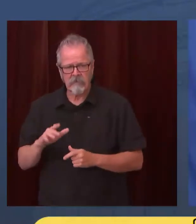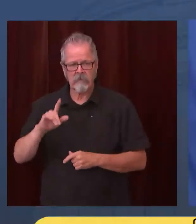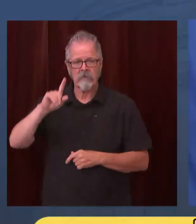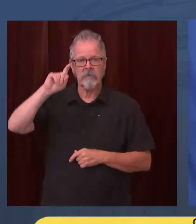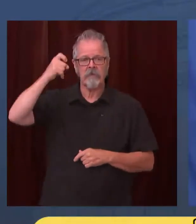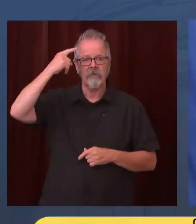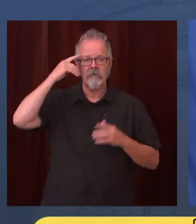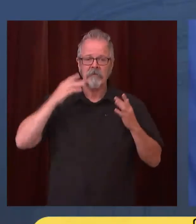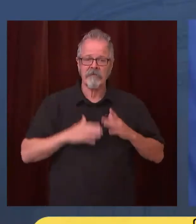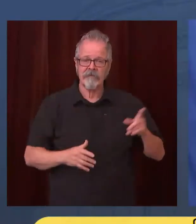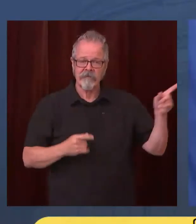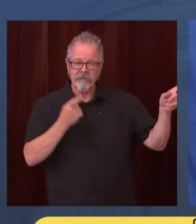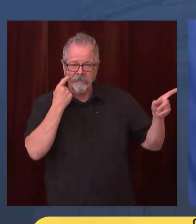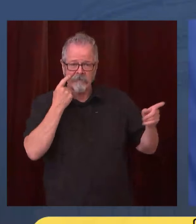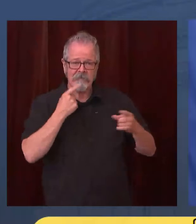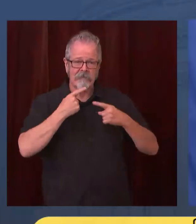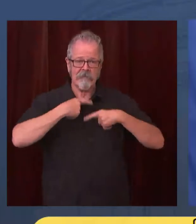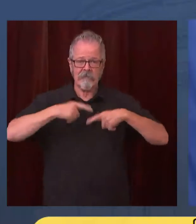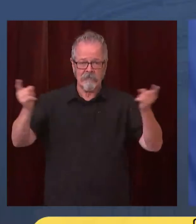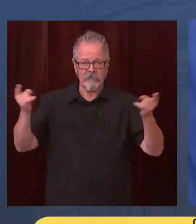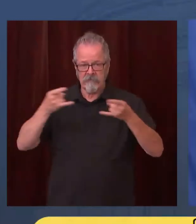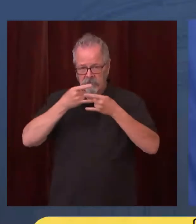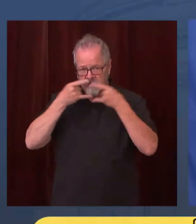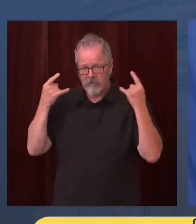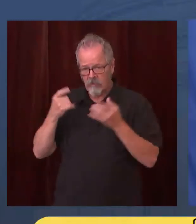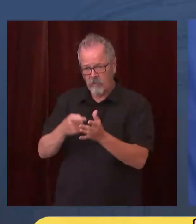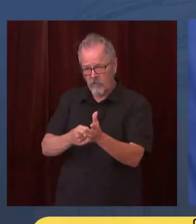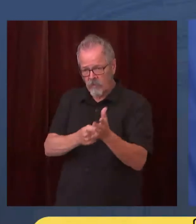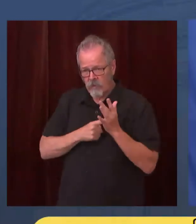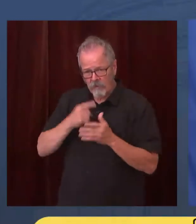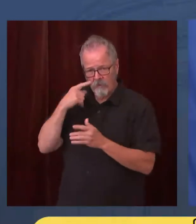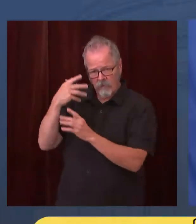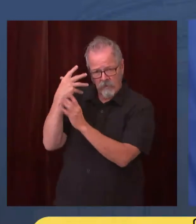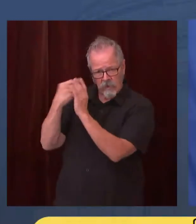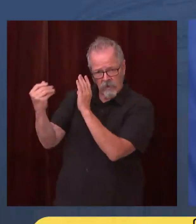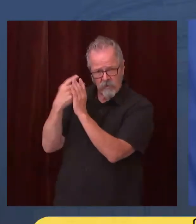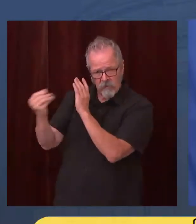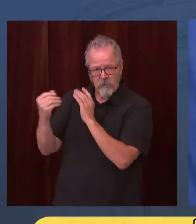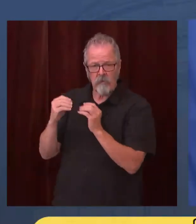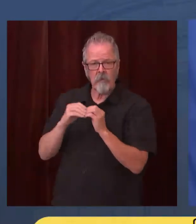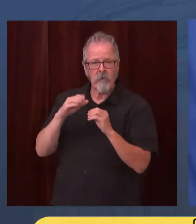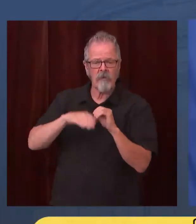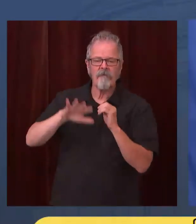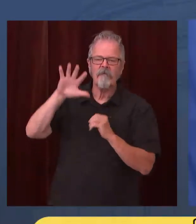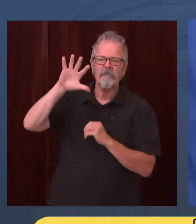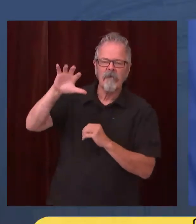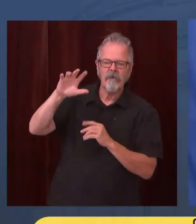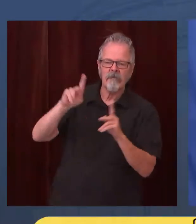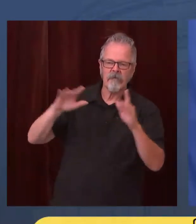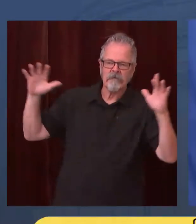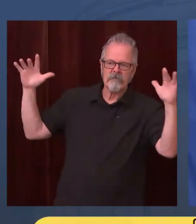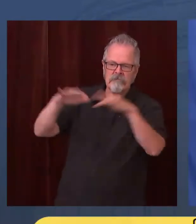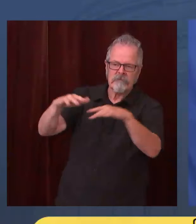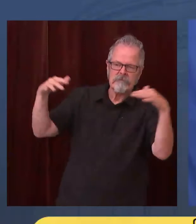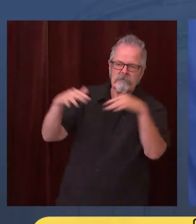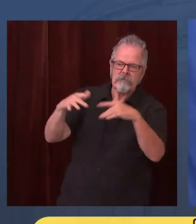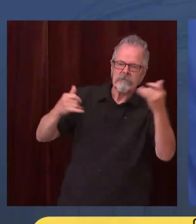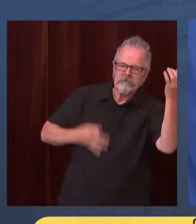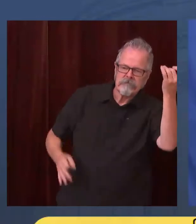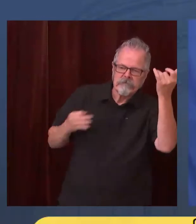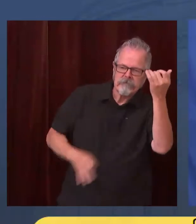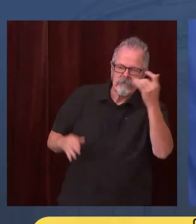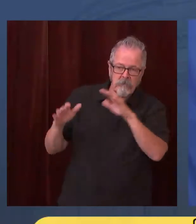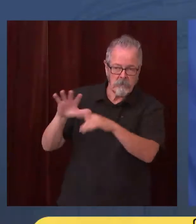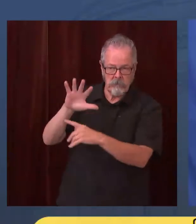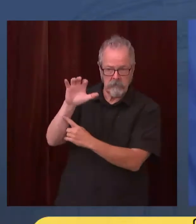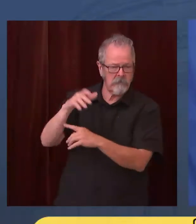requirements in those activities where you have more than 500 people, that goes into effect on Monday. He mentioned the festival. I'm